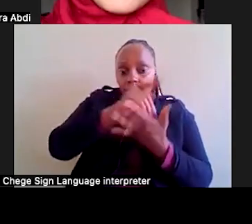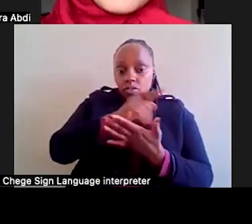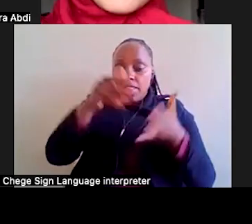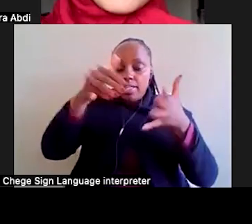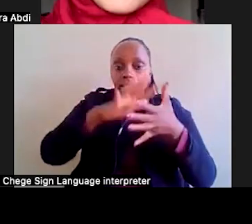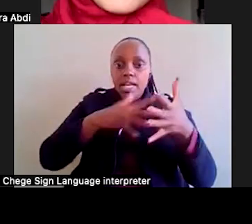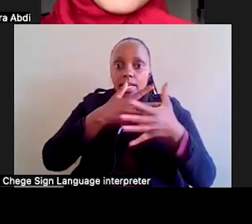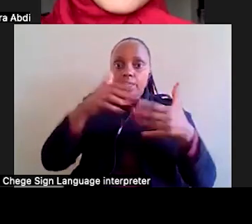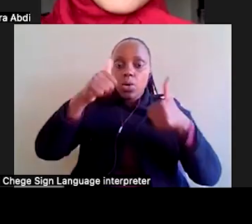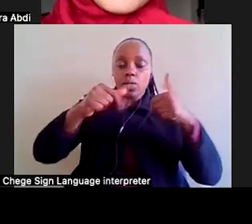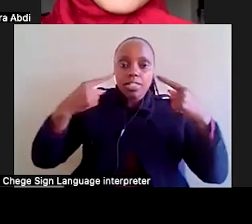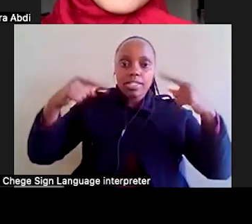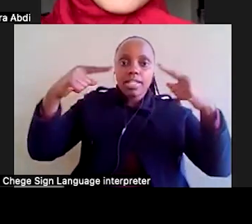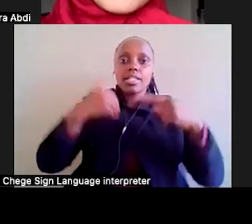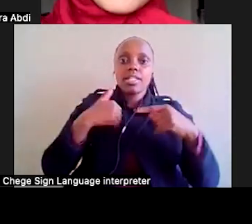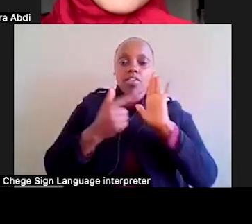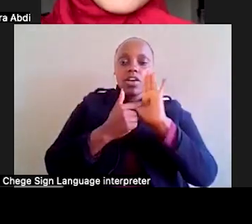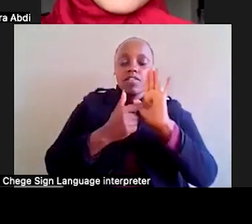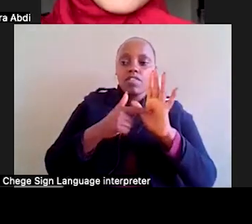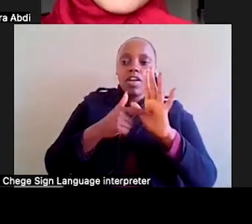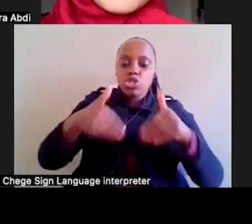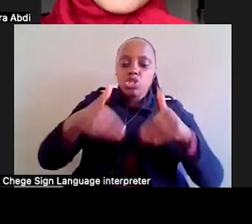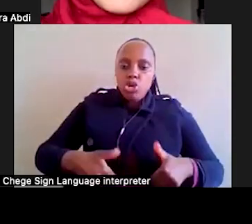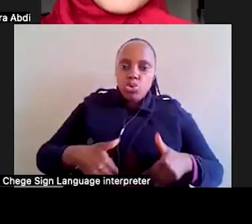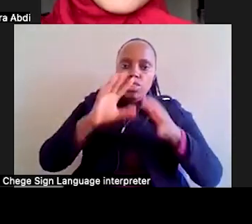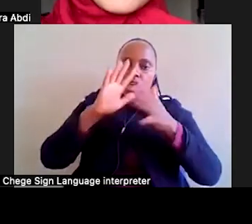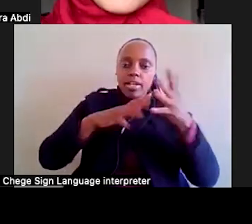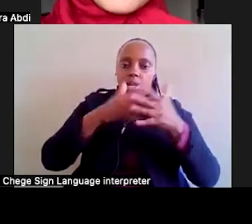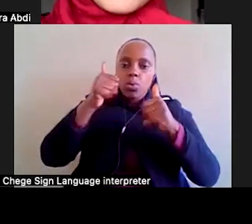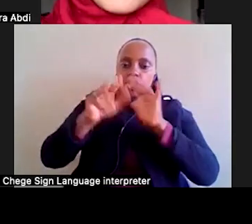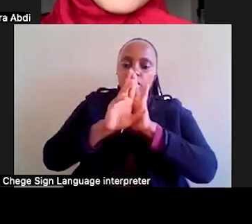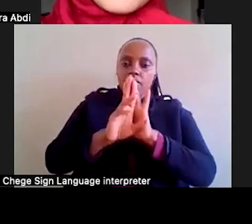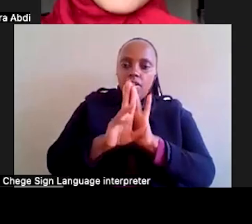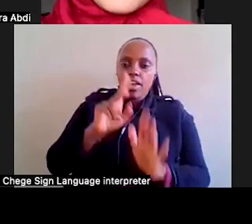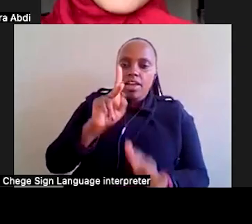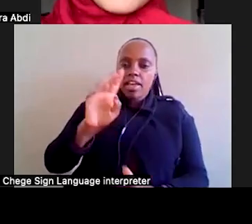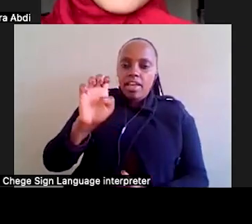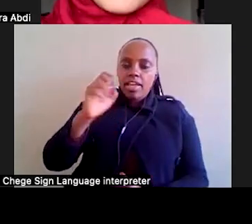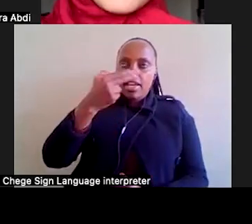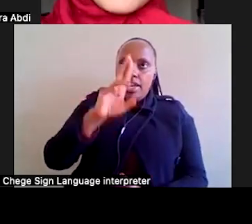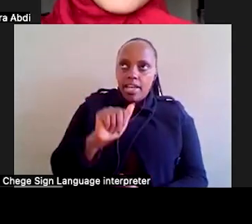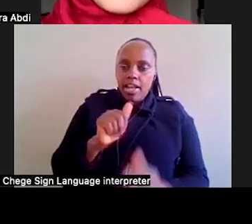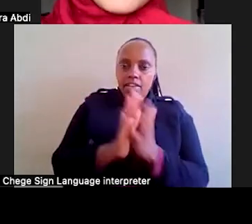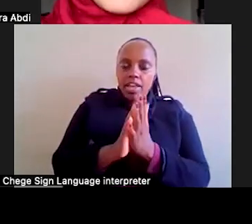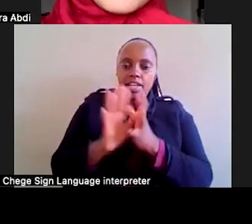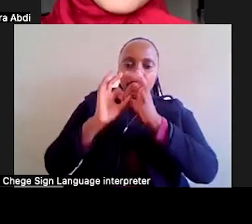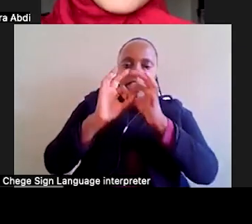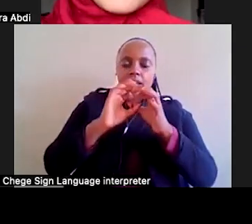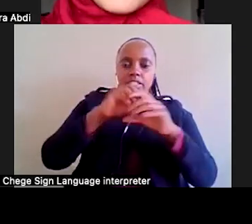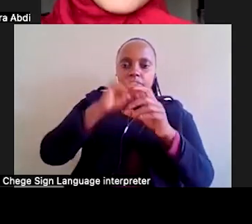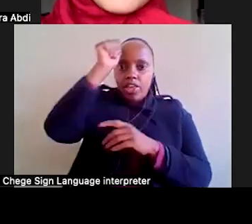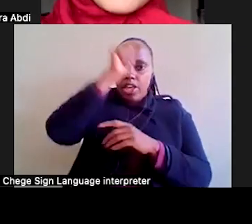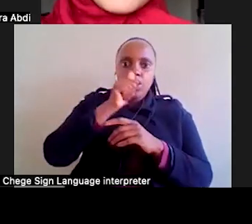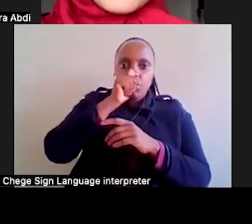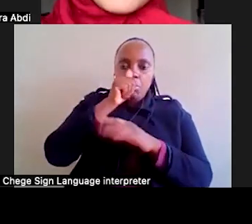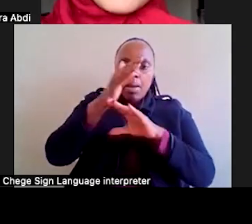have succeeded, like the youth network that is represented by Kira here, and also from the alliance in Ethiopia, because we had